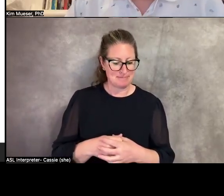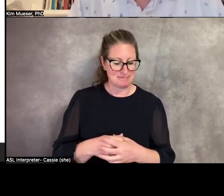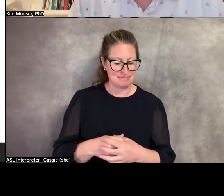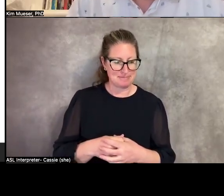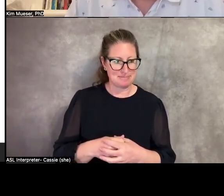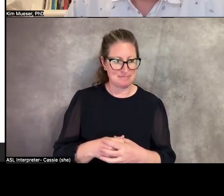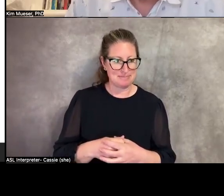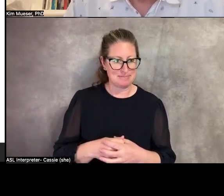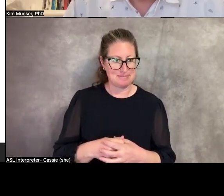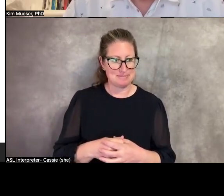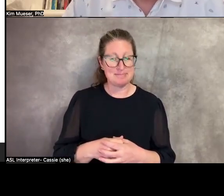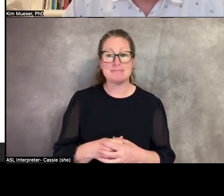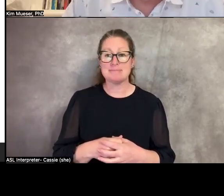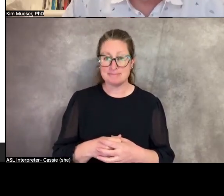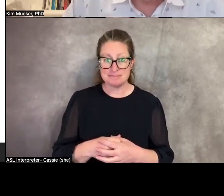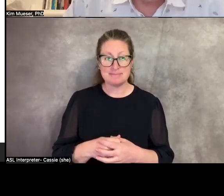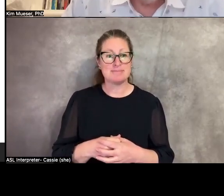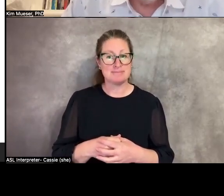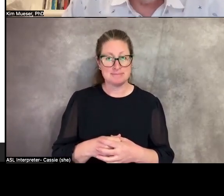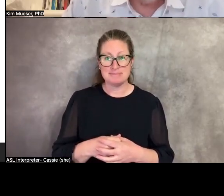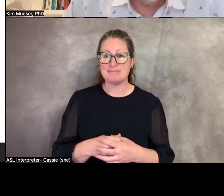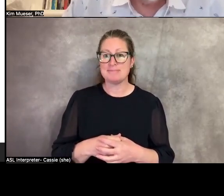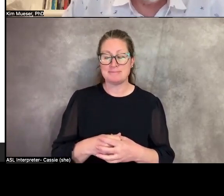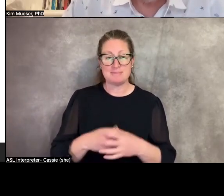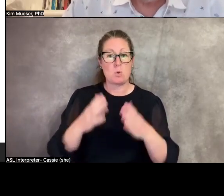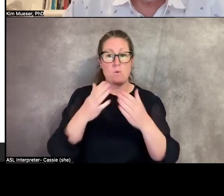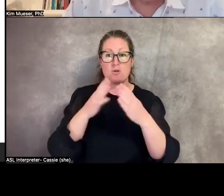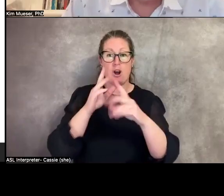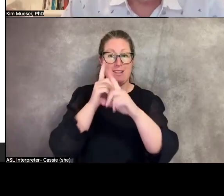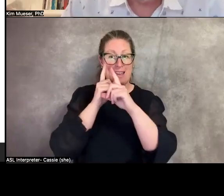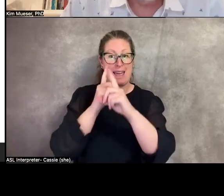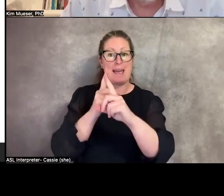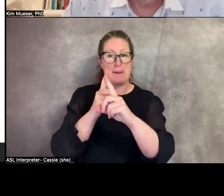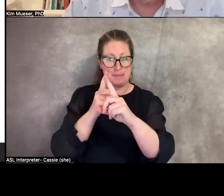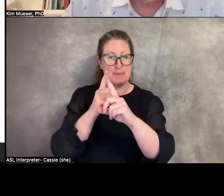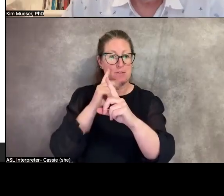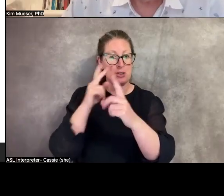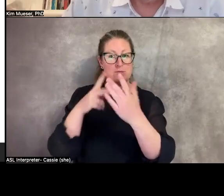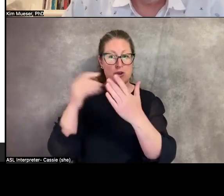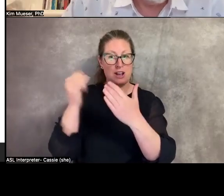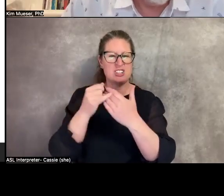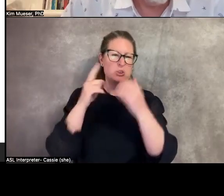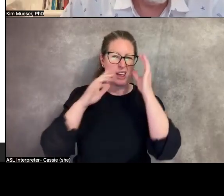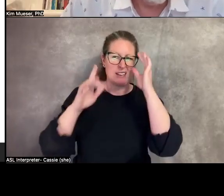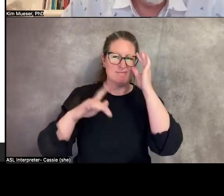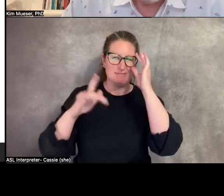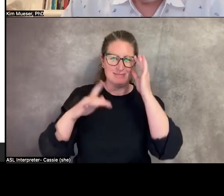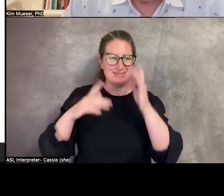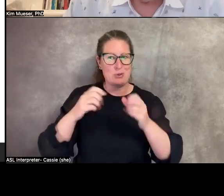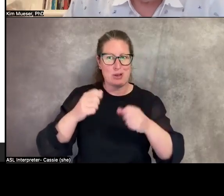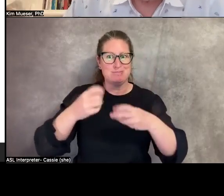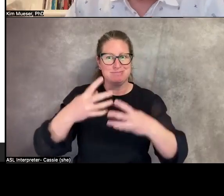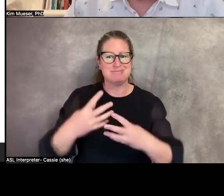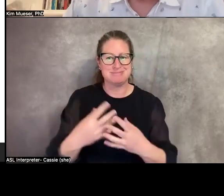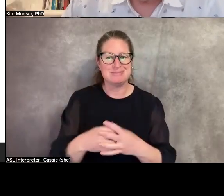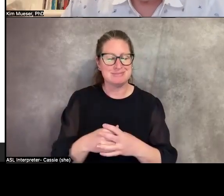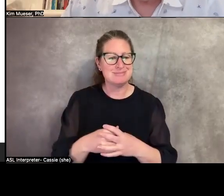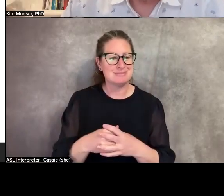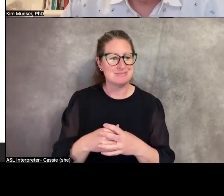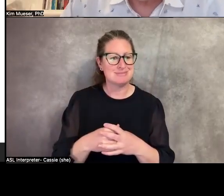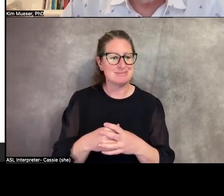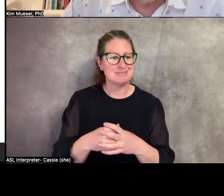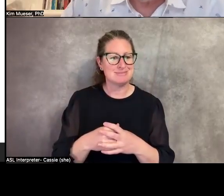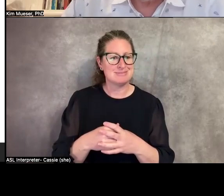So the overall project and aims, and you can hit it a couple times, let's just get the whole slide out there, are to develop